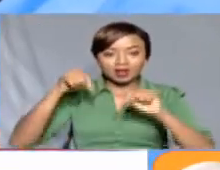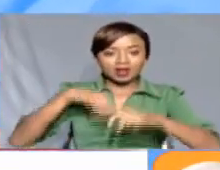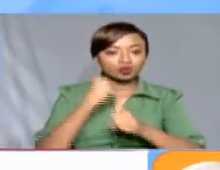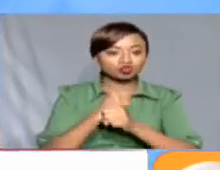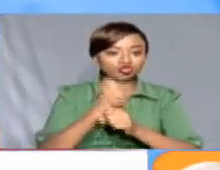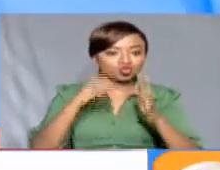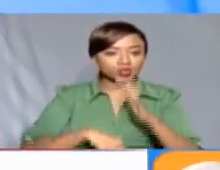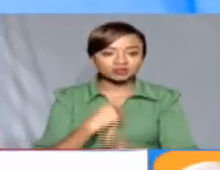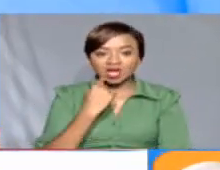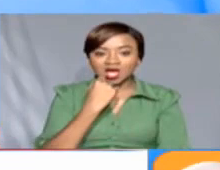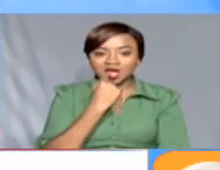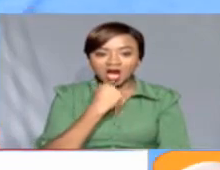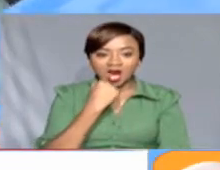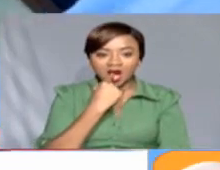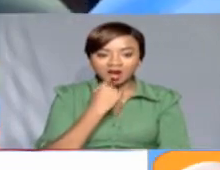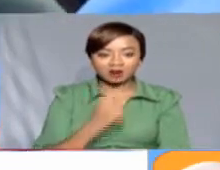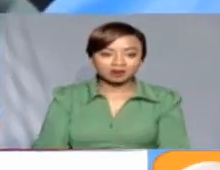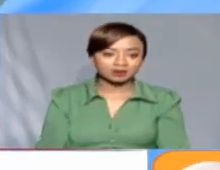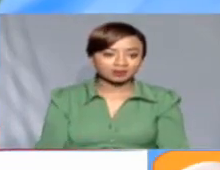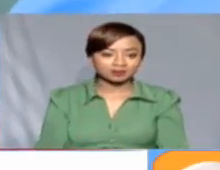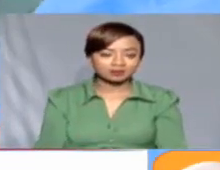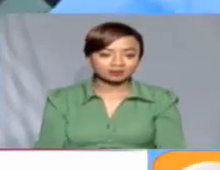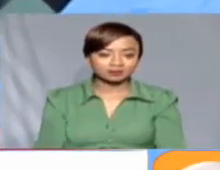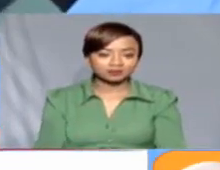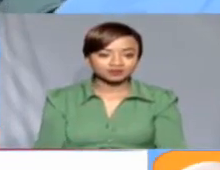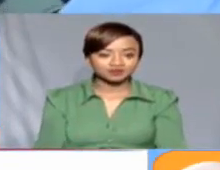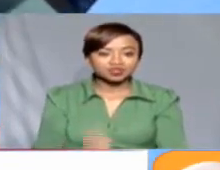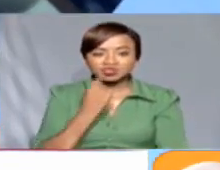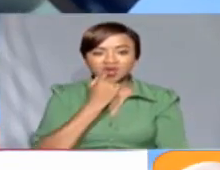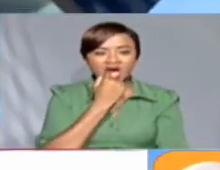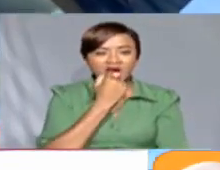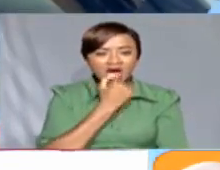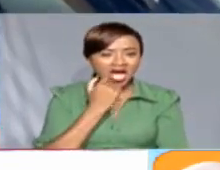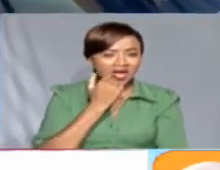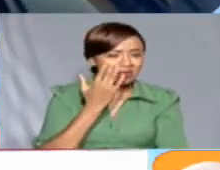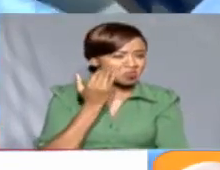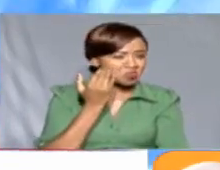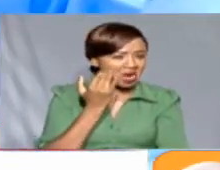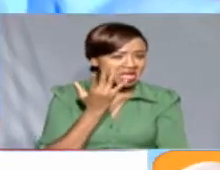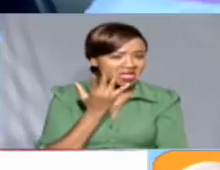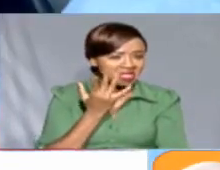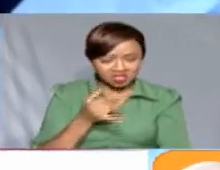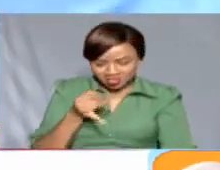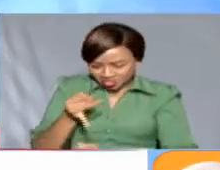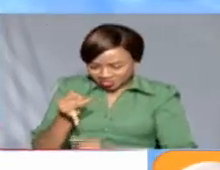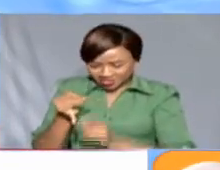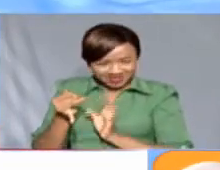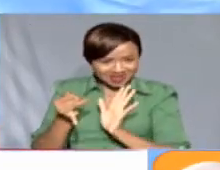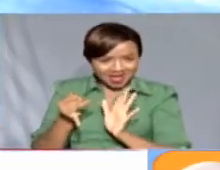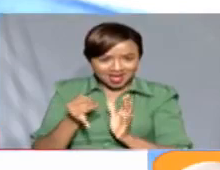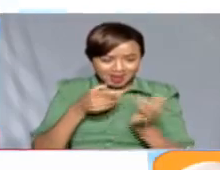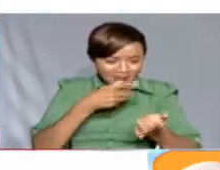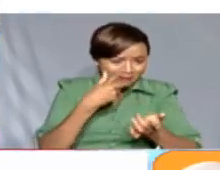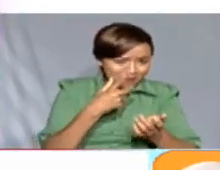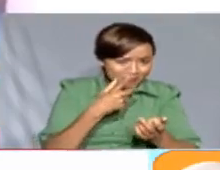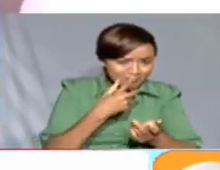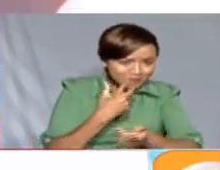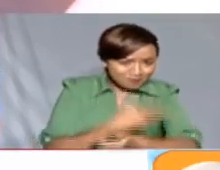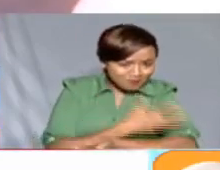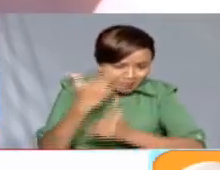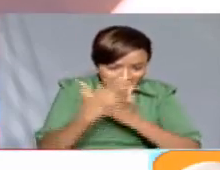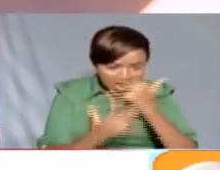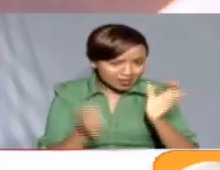a nasal swab. Why is he taking a nasal swab and not a urine sample, blood sample, stool